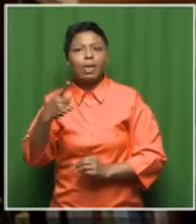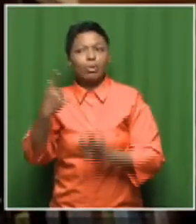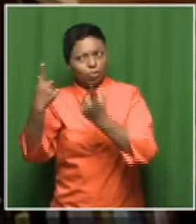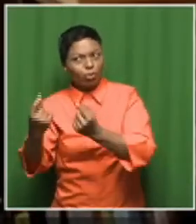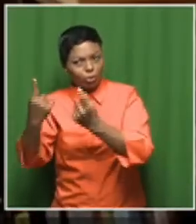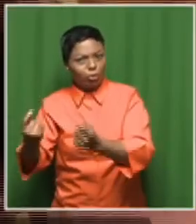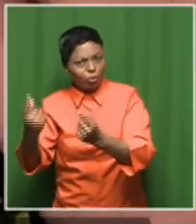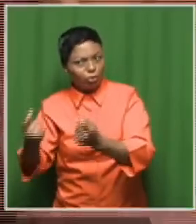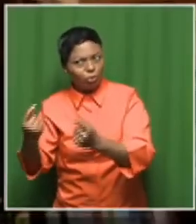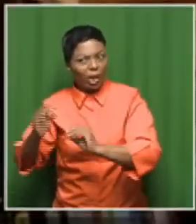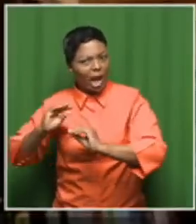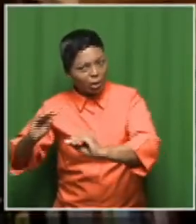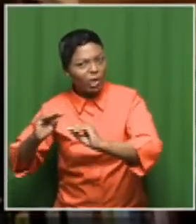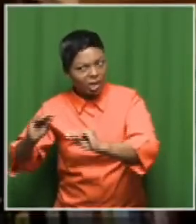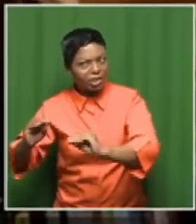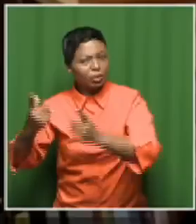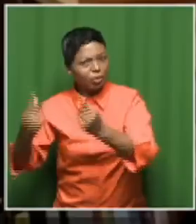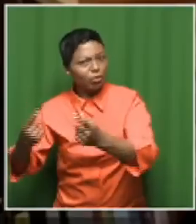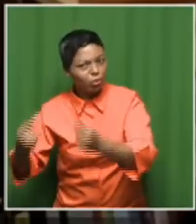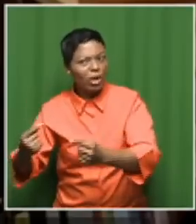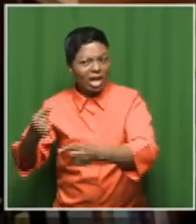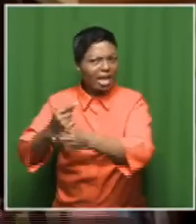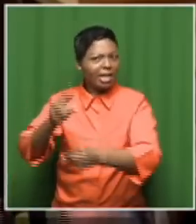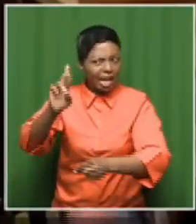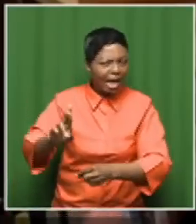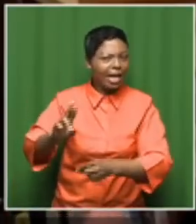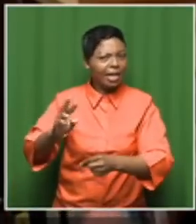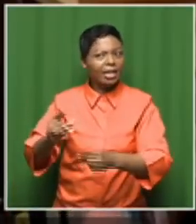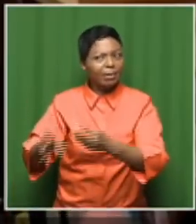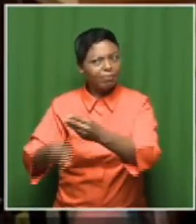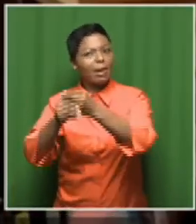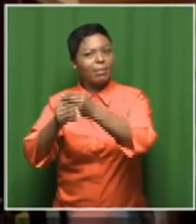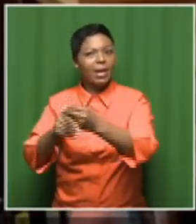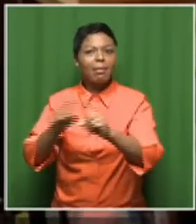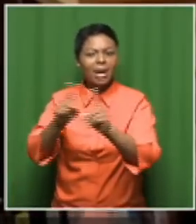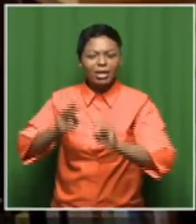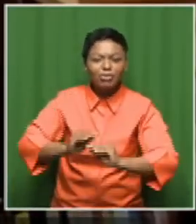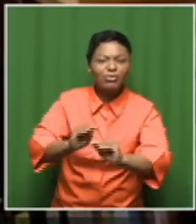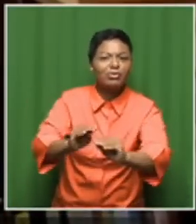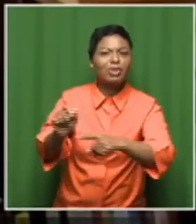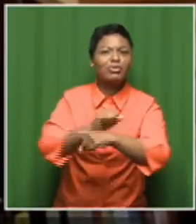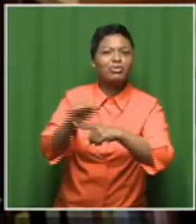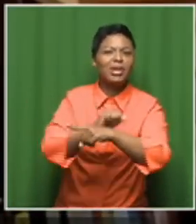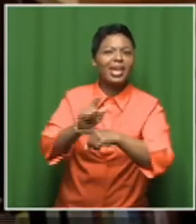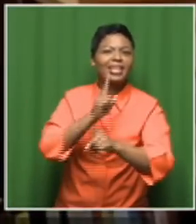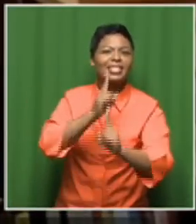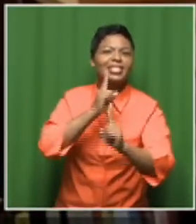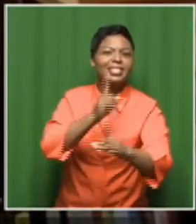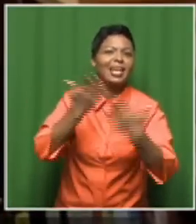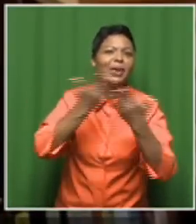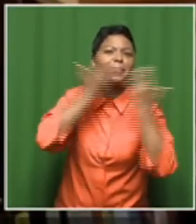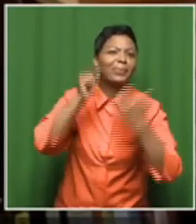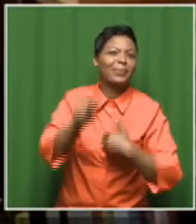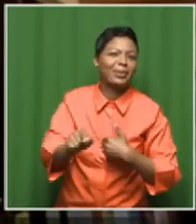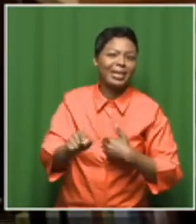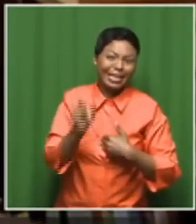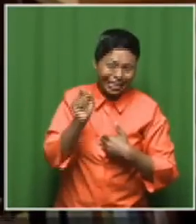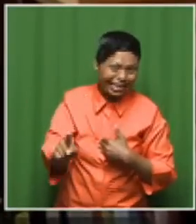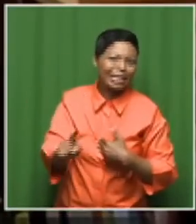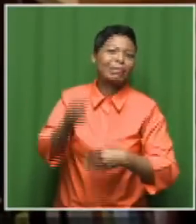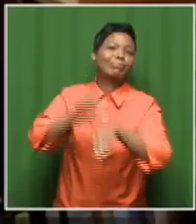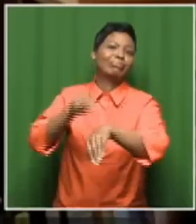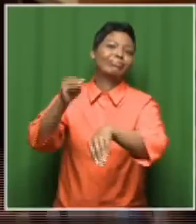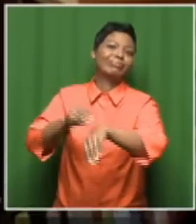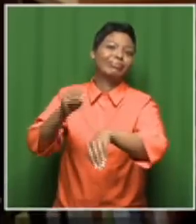put a new grade R, it's compulsory, but they don't train the teachers. So it's a complete fop. It's